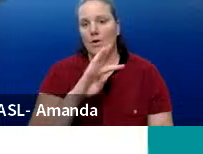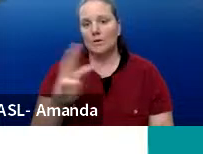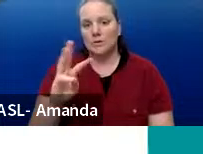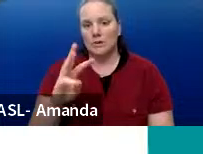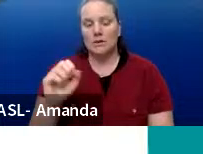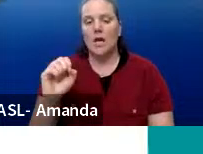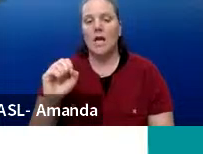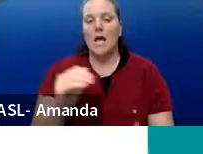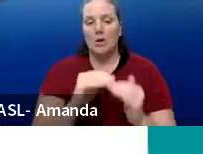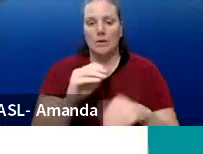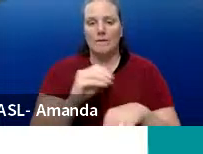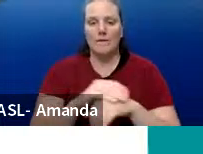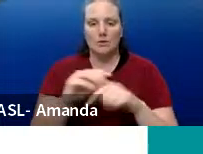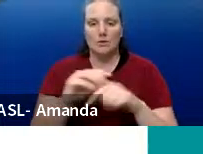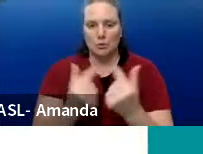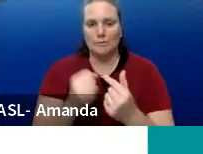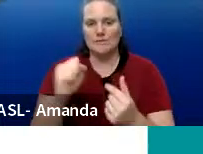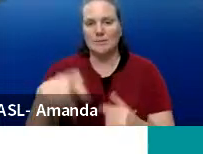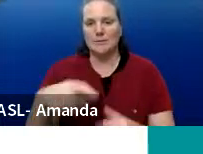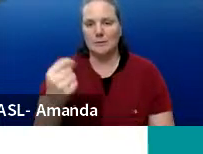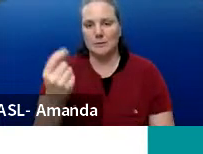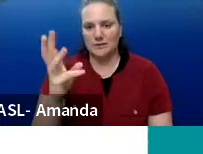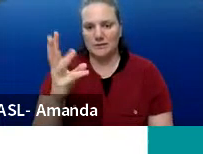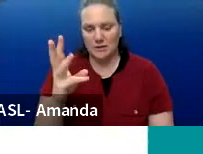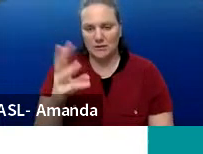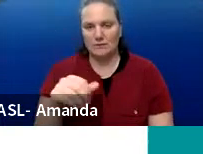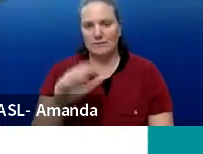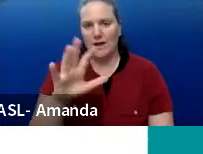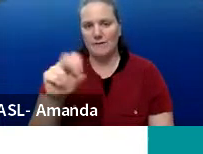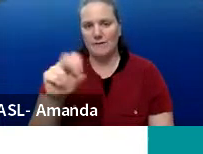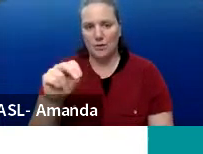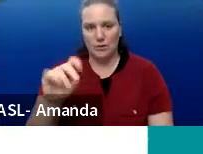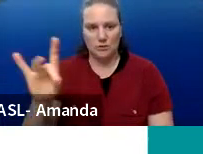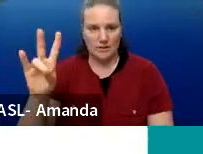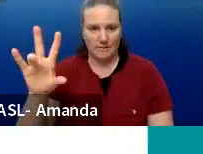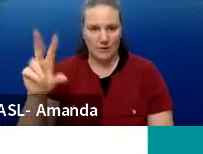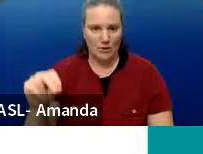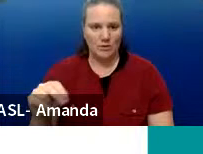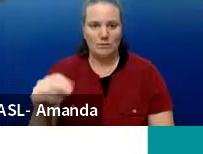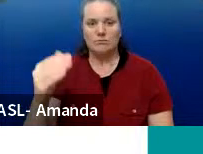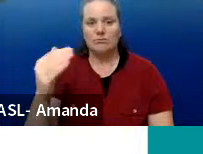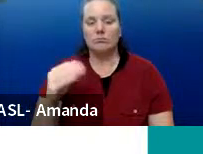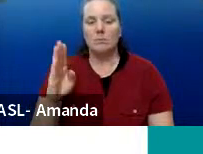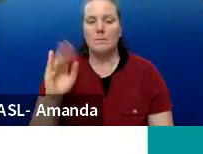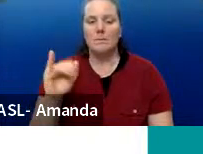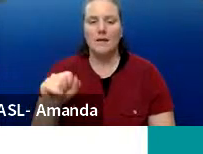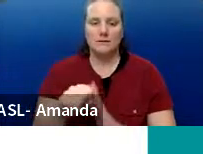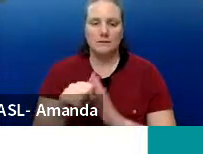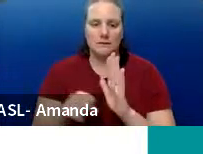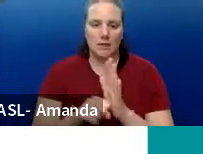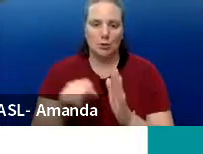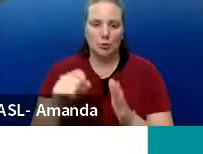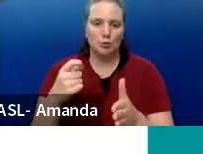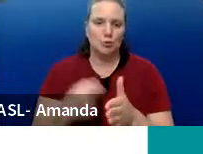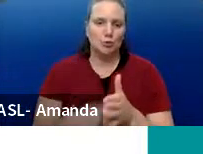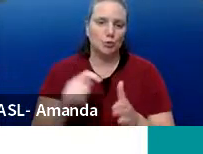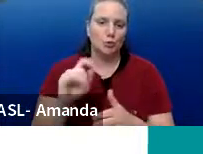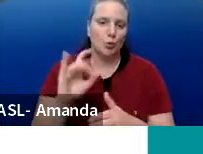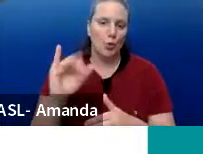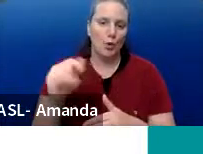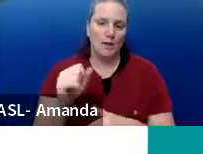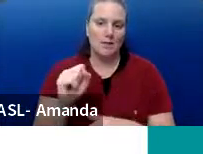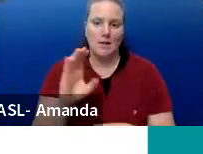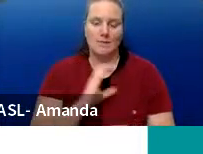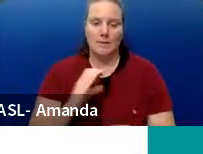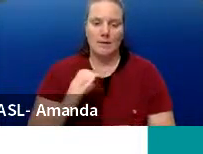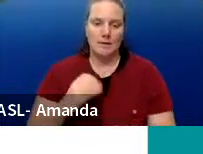Equity Advisory Group meeting on September 16th, 5:30 to 7:30. And then we have the Bi-State Tolling Subcommittee meeting